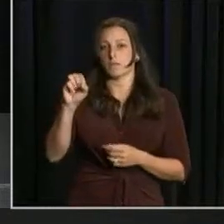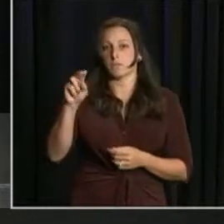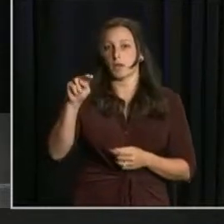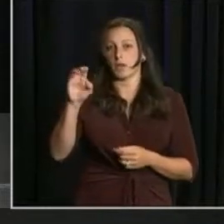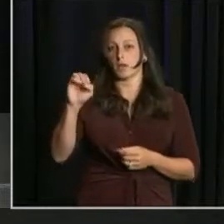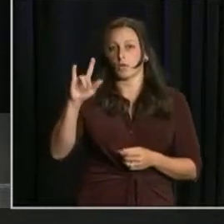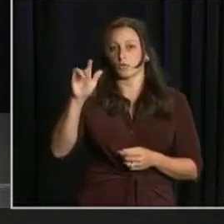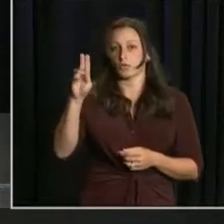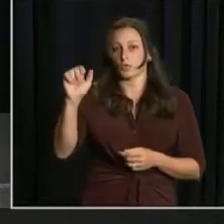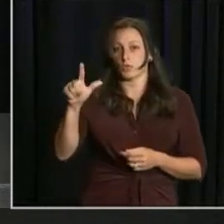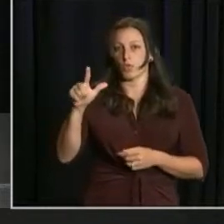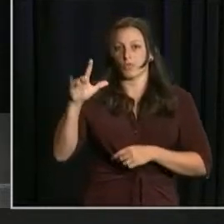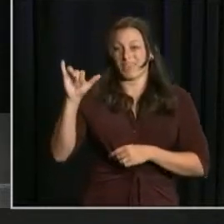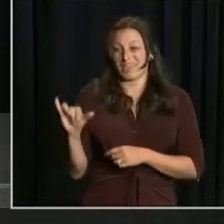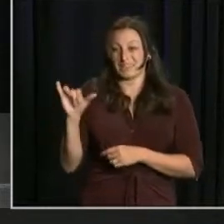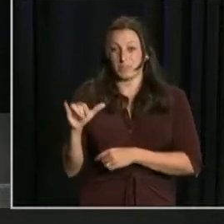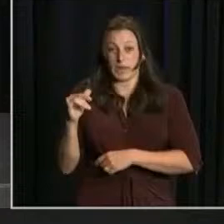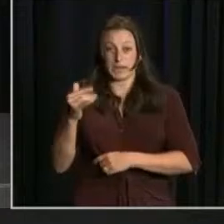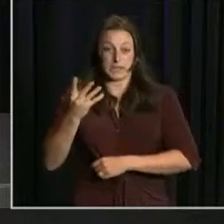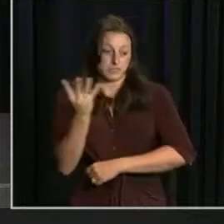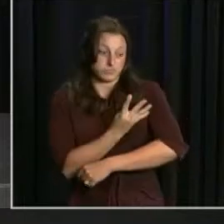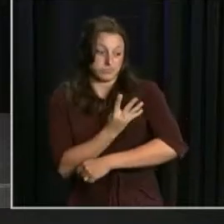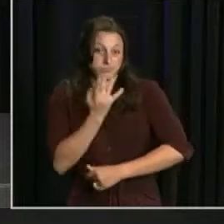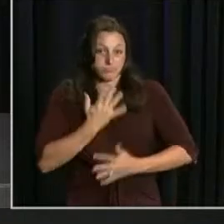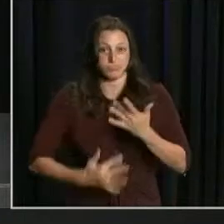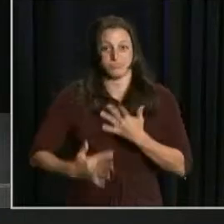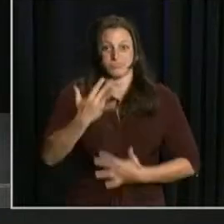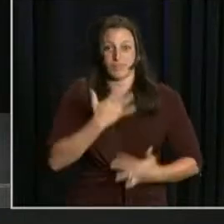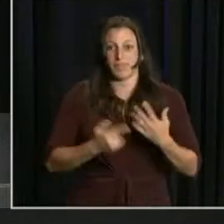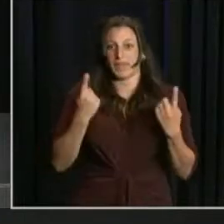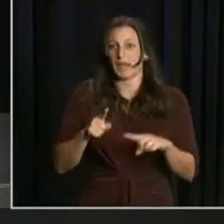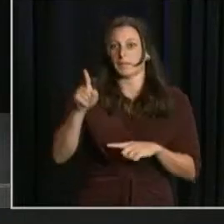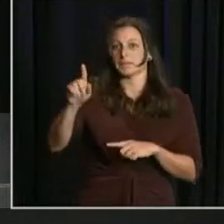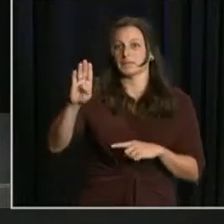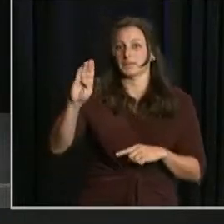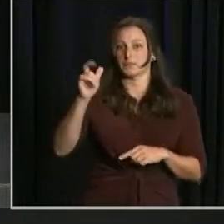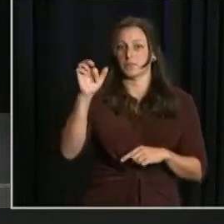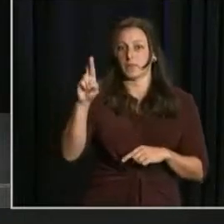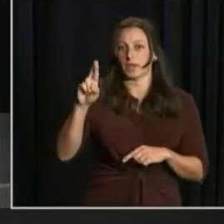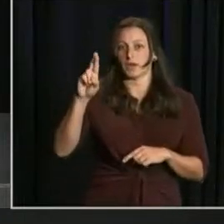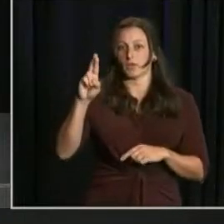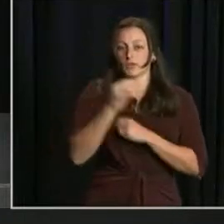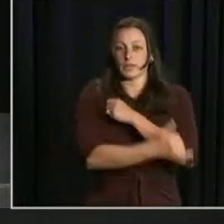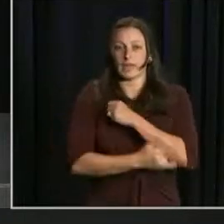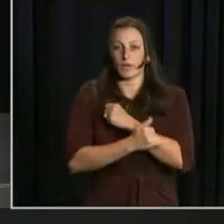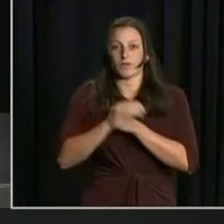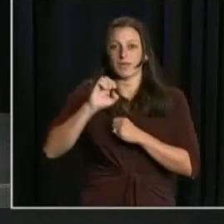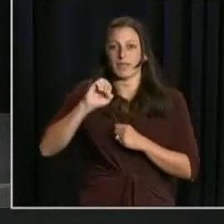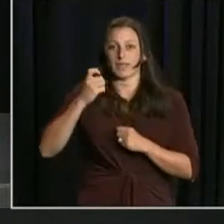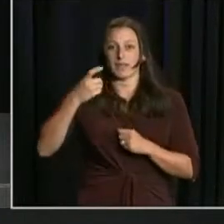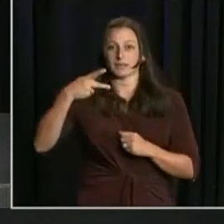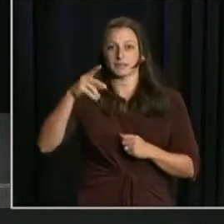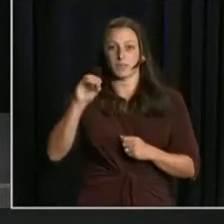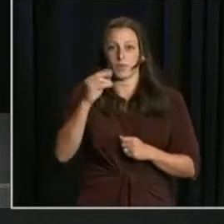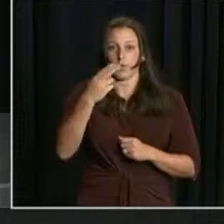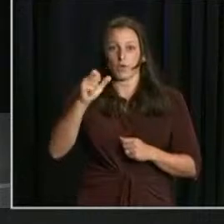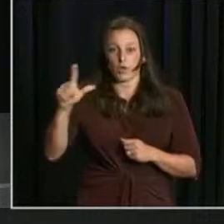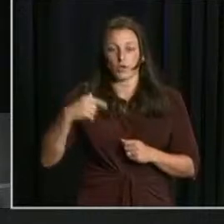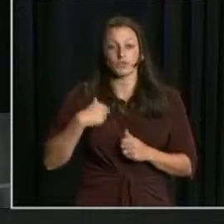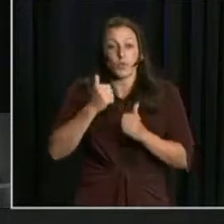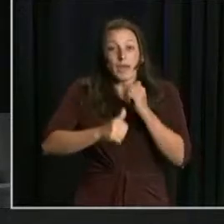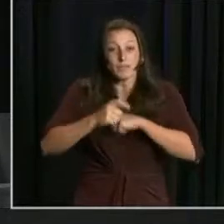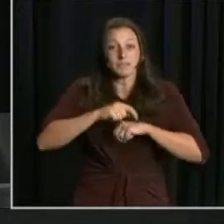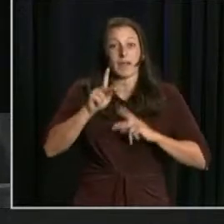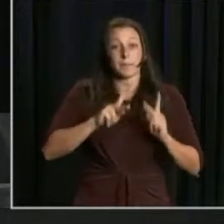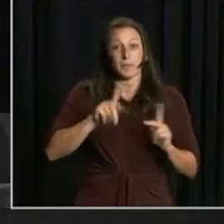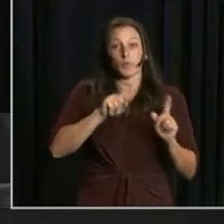infusions that we're doing out at the Bexar County Expo Hall. Every time someone goes there, it's costing the taxpayers